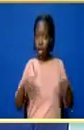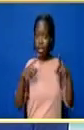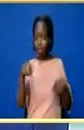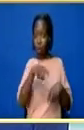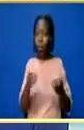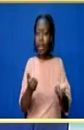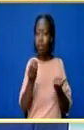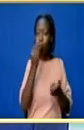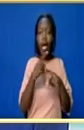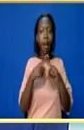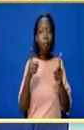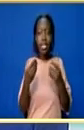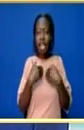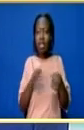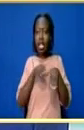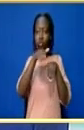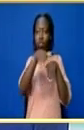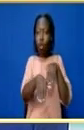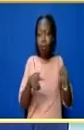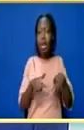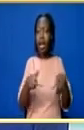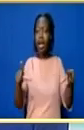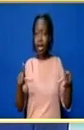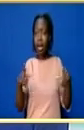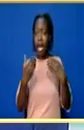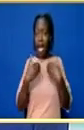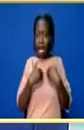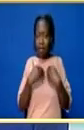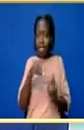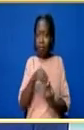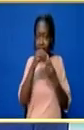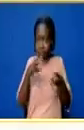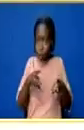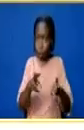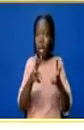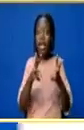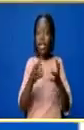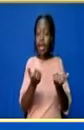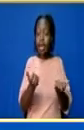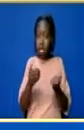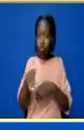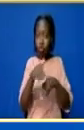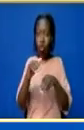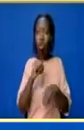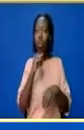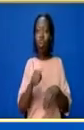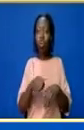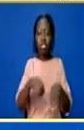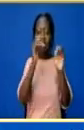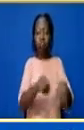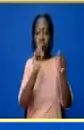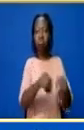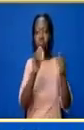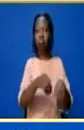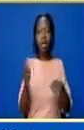But still, having the sloppy land, there is a way that we are supposed to do it. Mm-hmm. Not just digging, taking a jembe, a panga, a hoe, and